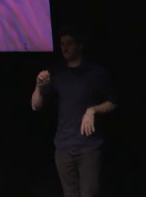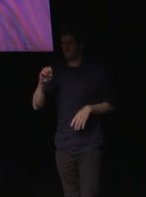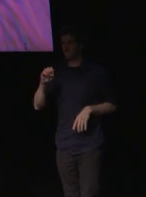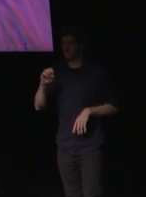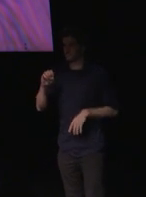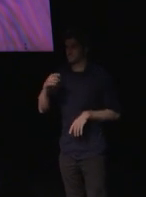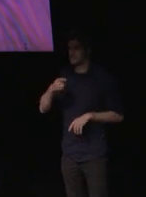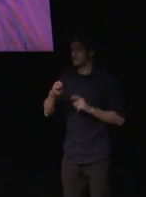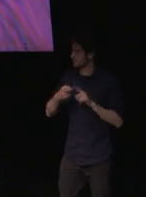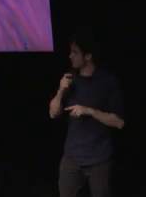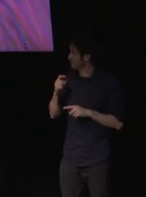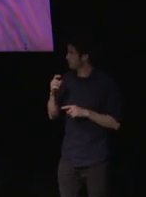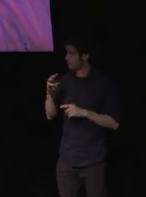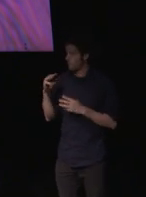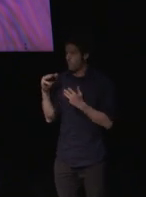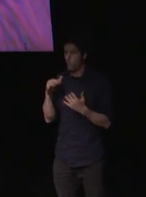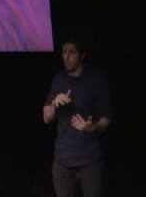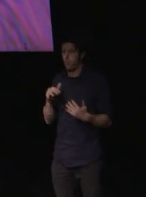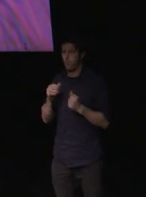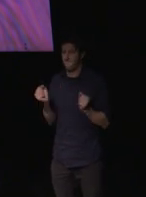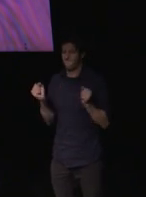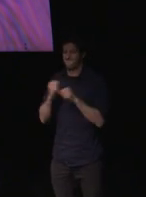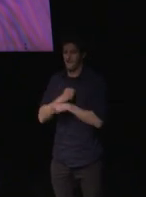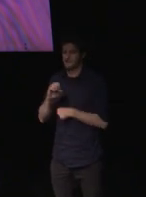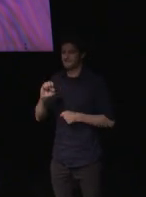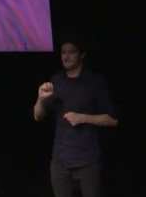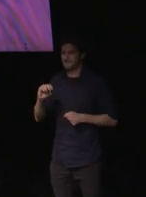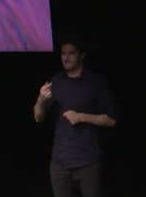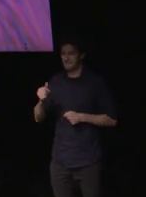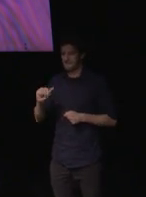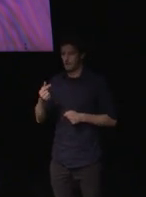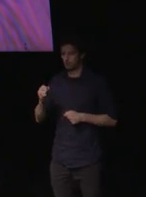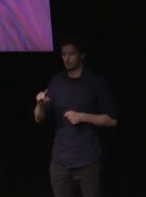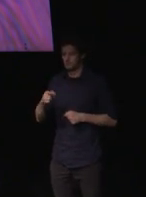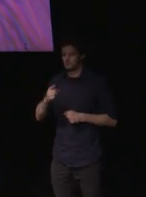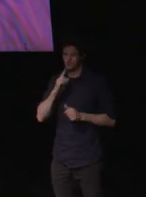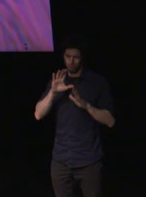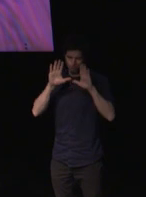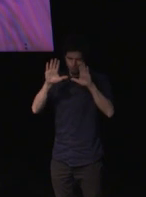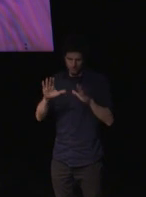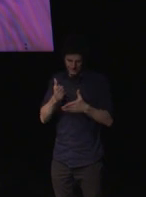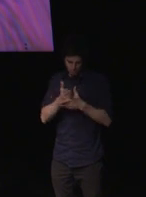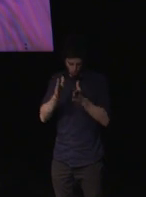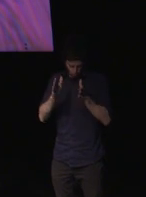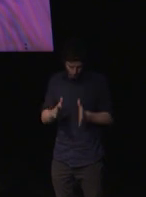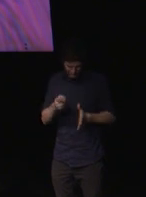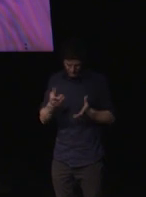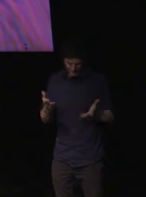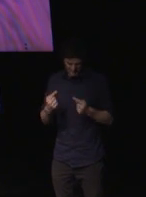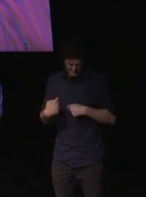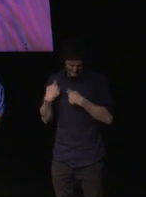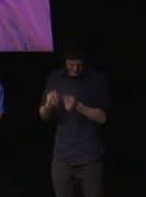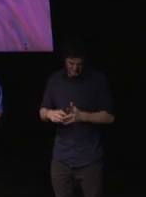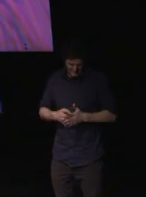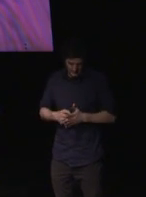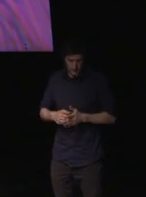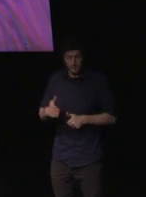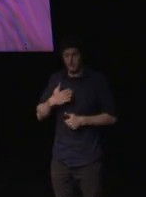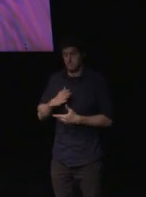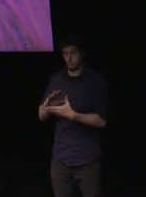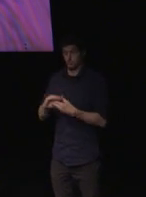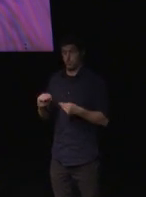Warfighter Engaged. You know, they were a great partner. They were with us from the very beginning. My story about Eric is actually kind of